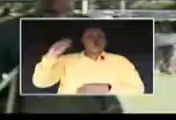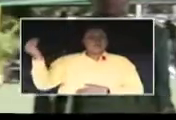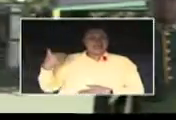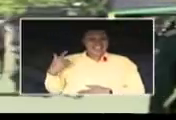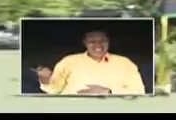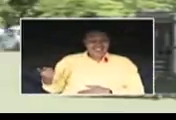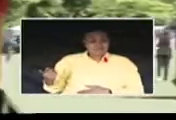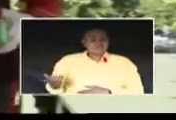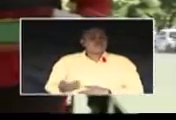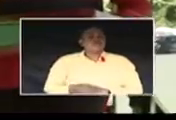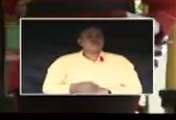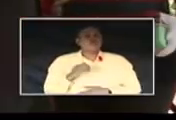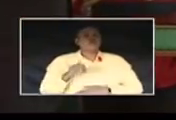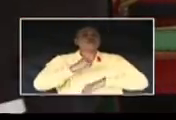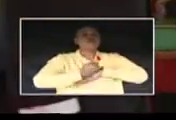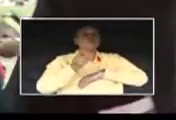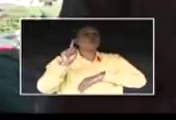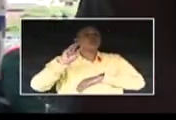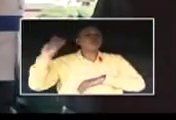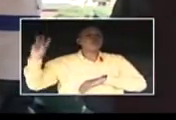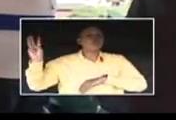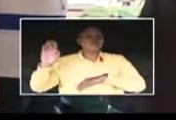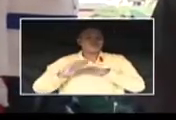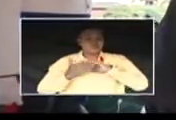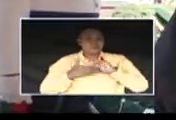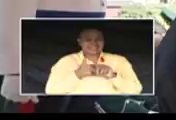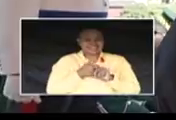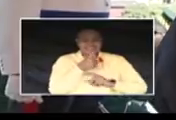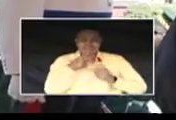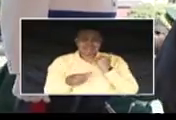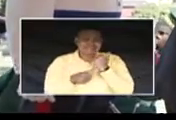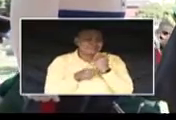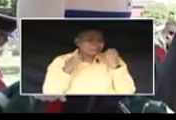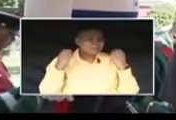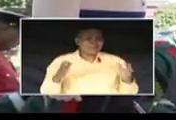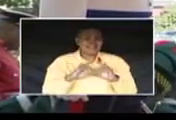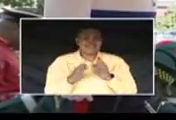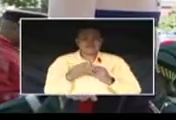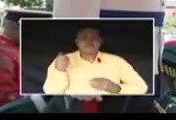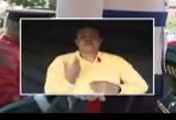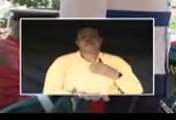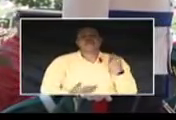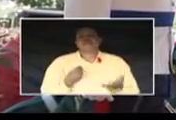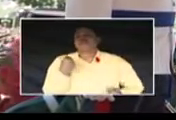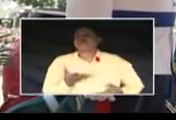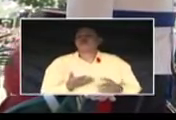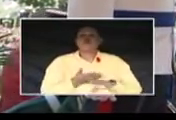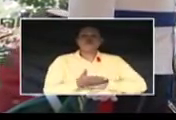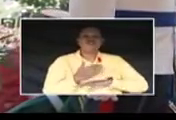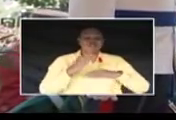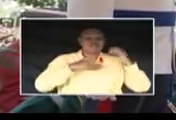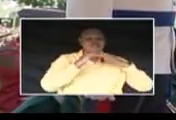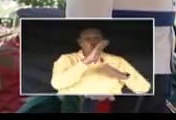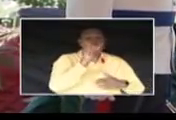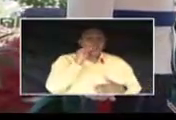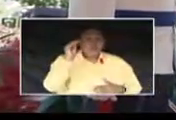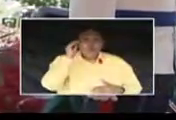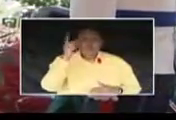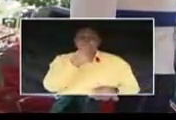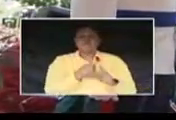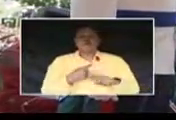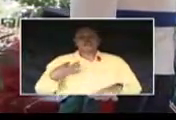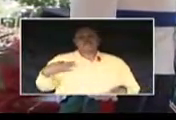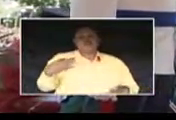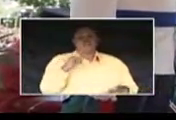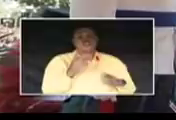Builders Limited, which is based in Western Jamaica. He has assisted many families over the years in construction of their homes through volunteering